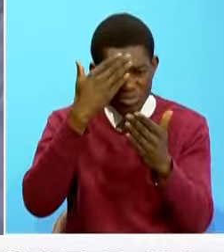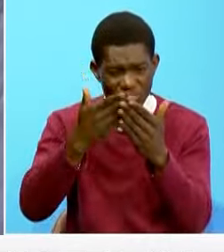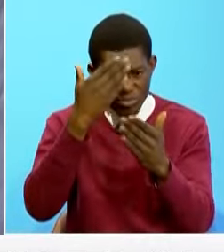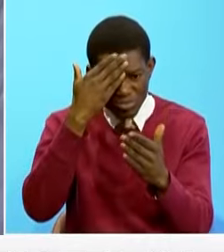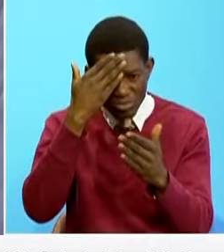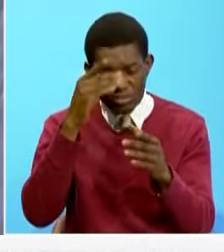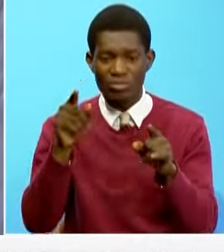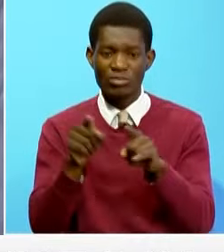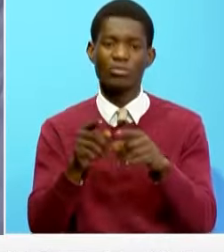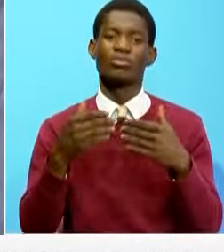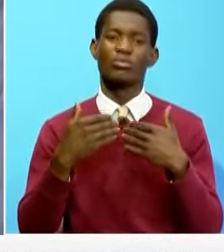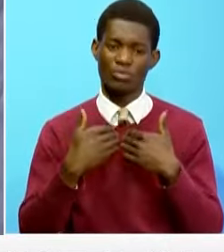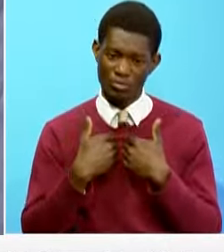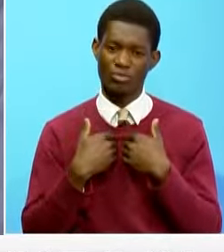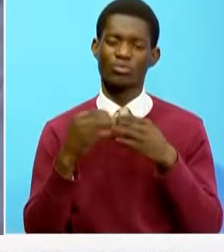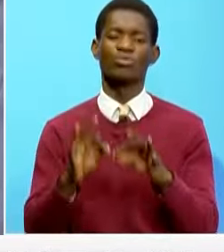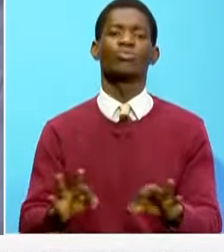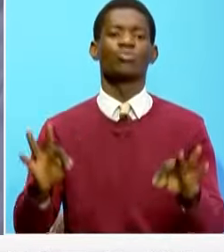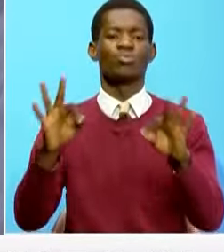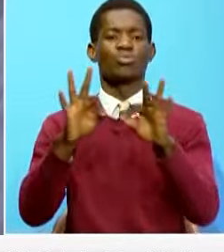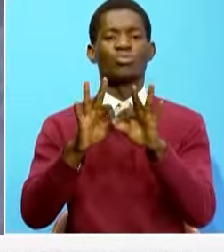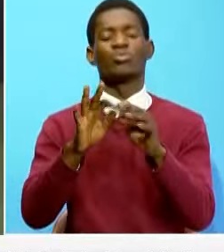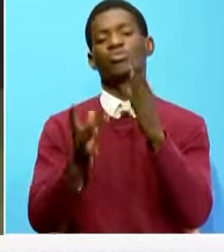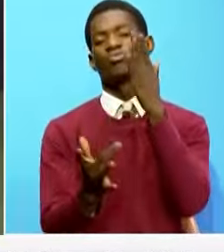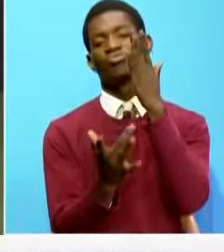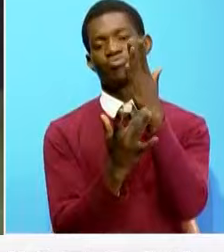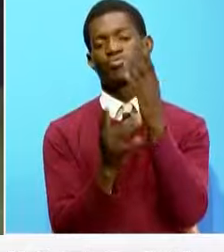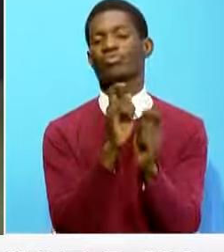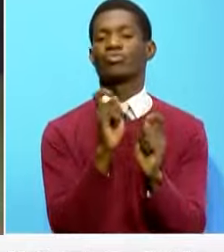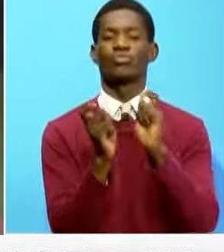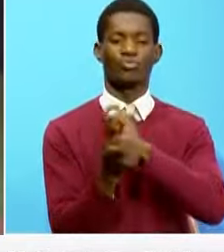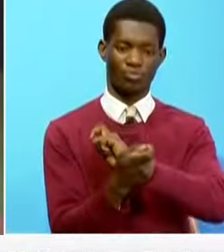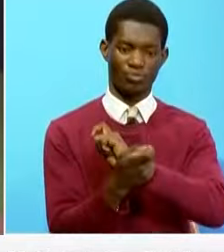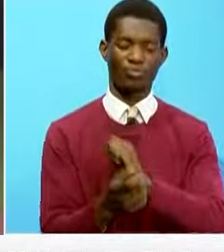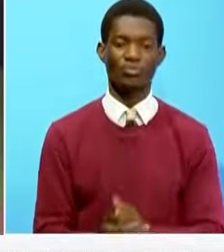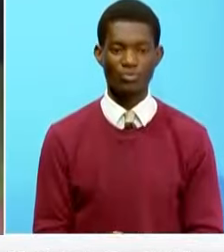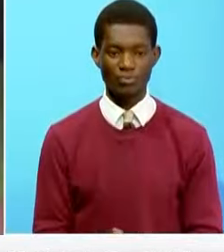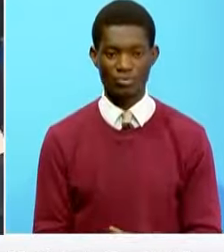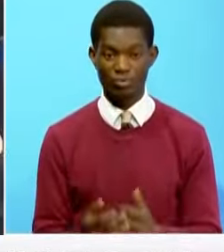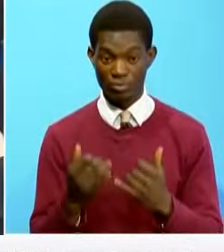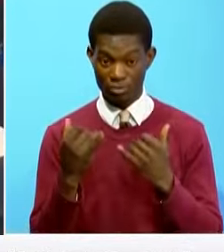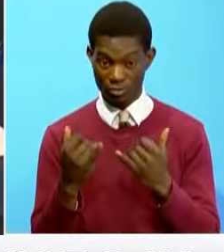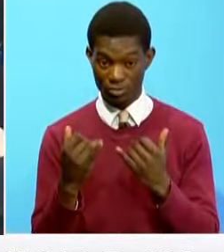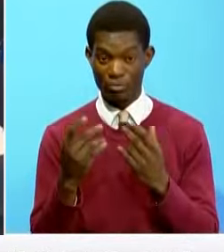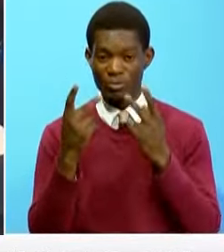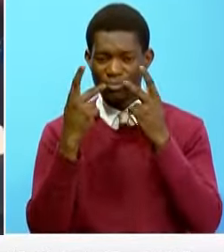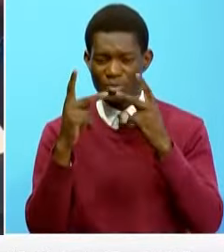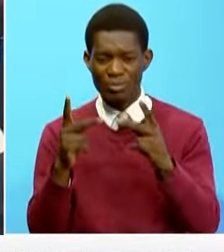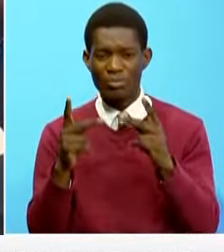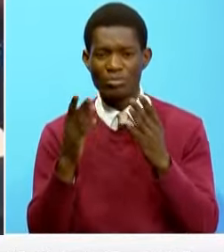potential of technological transformation. To achieve effective and efficient public service